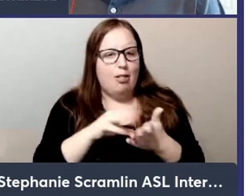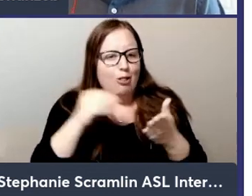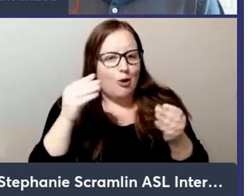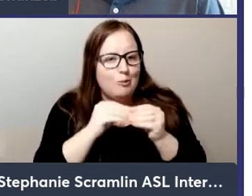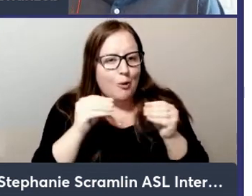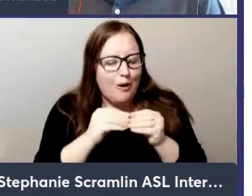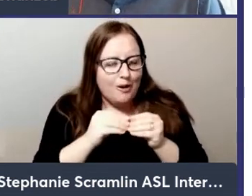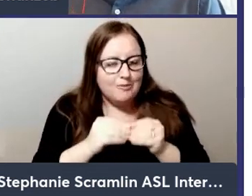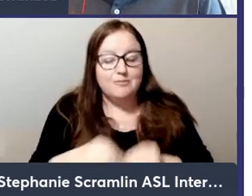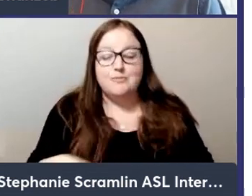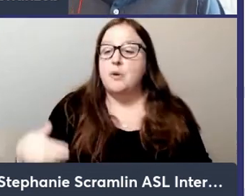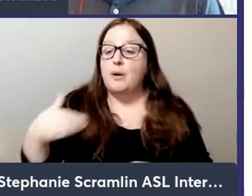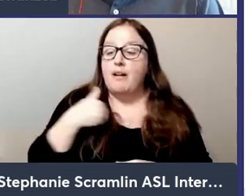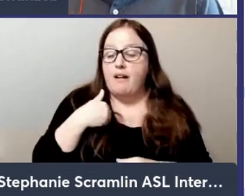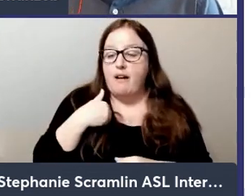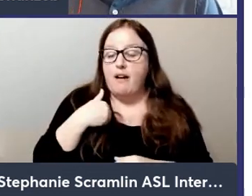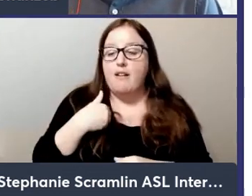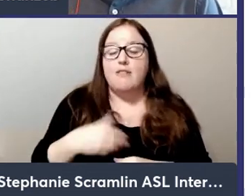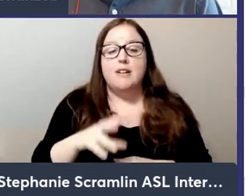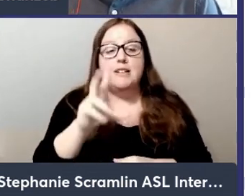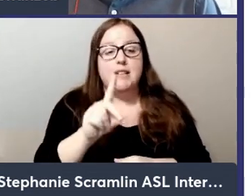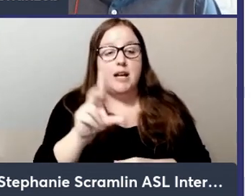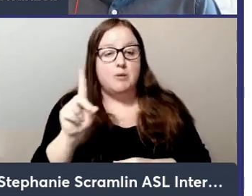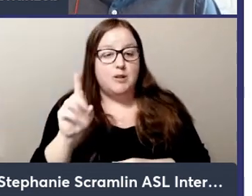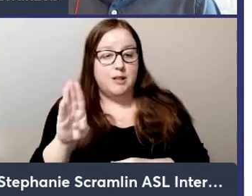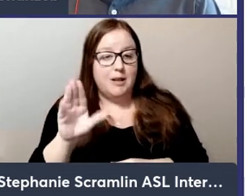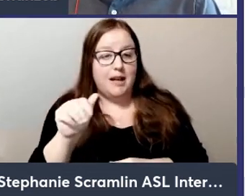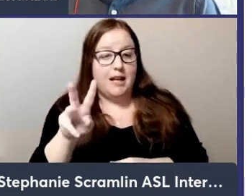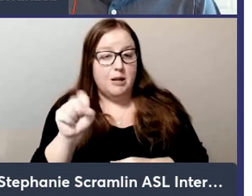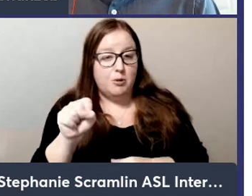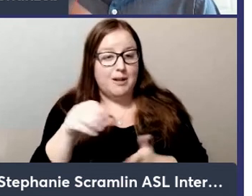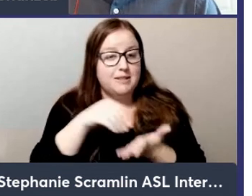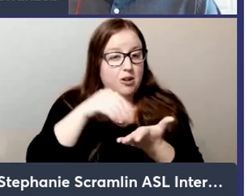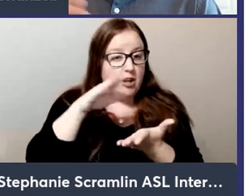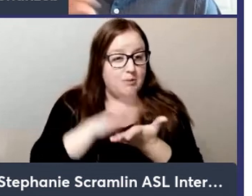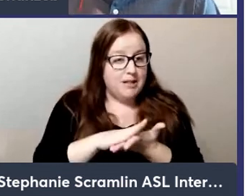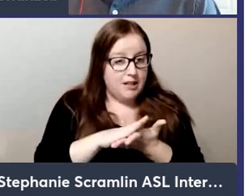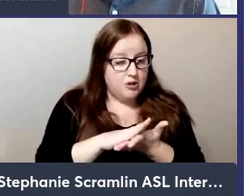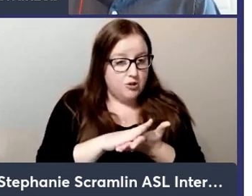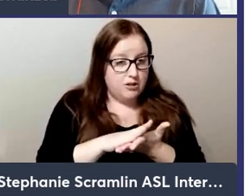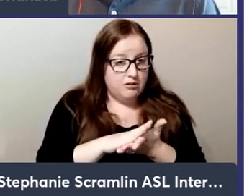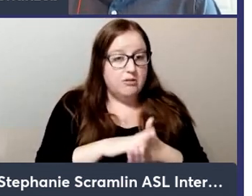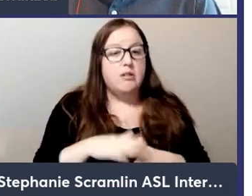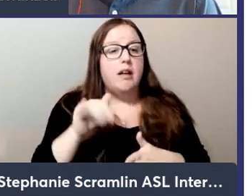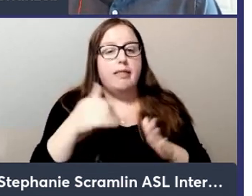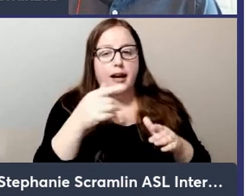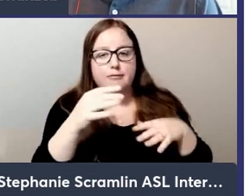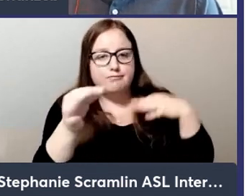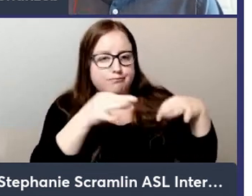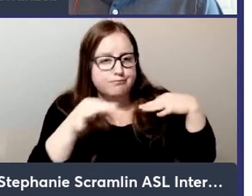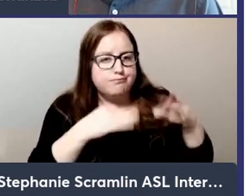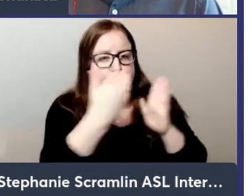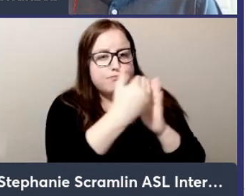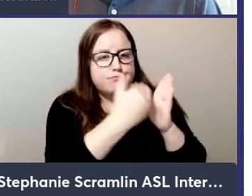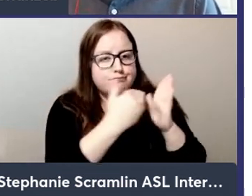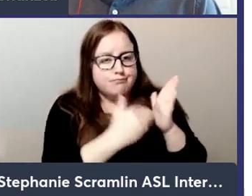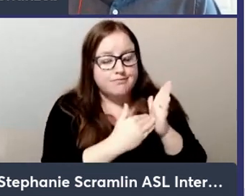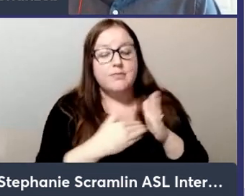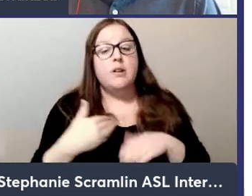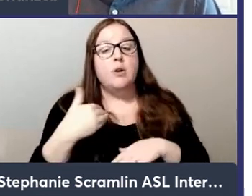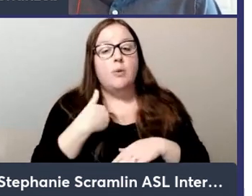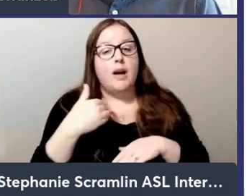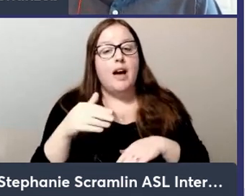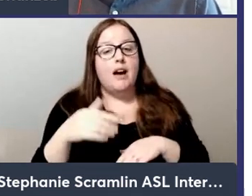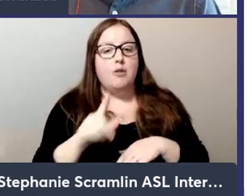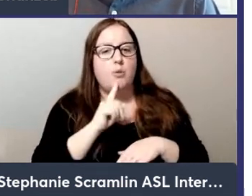So we have our DynamoDB AWS documentation, which details out all the steps. We also have a very